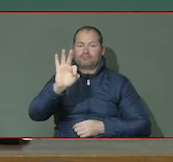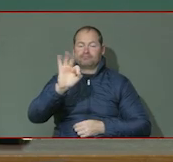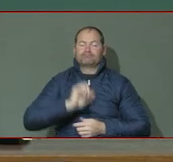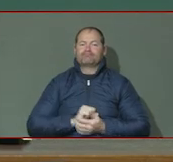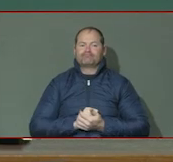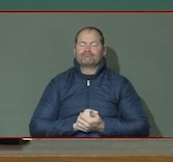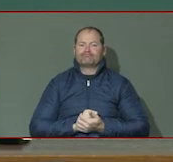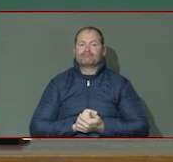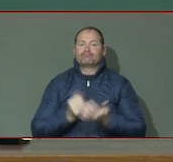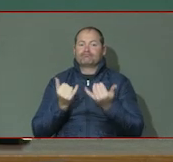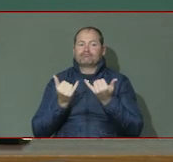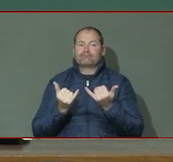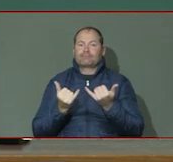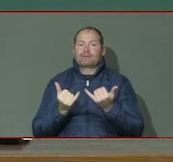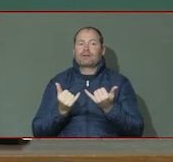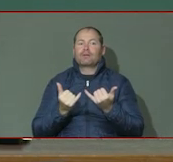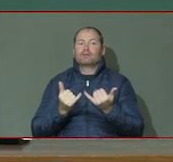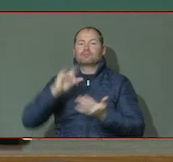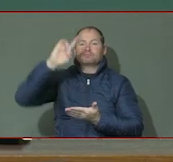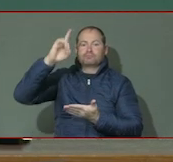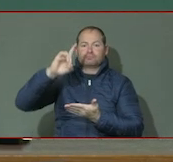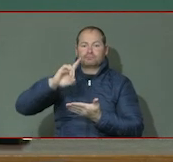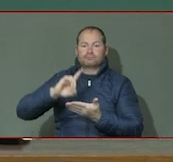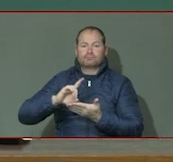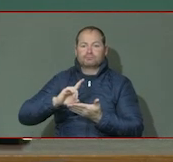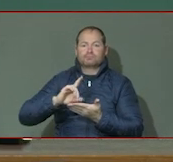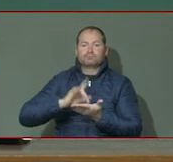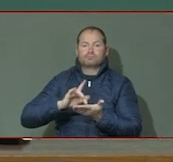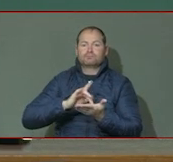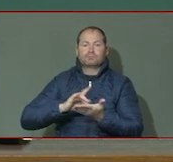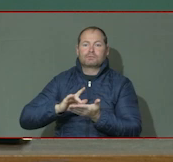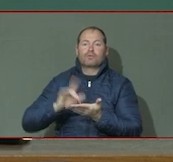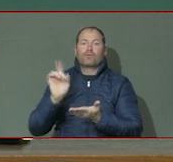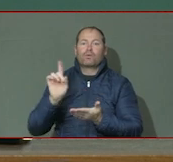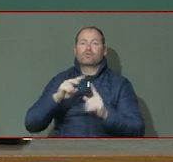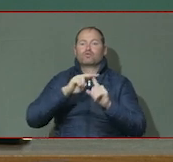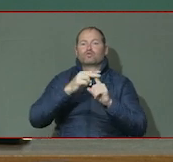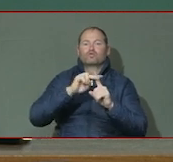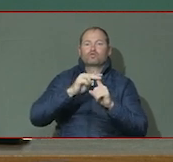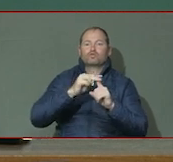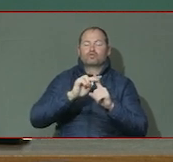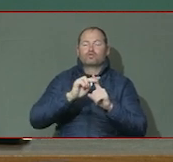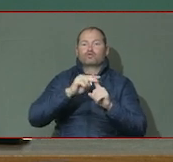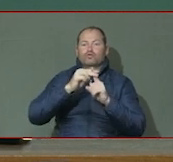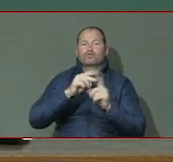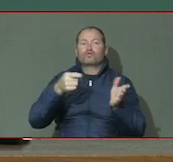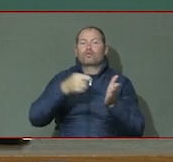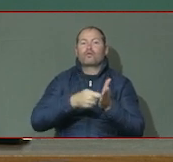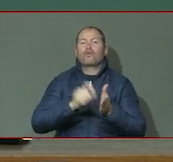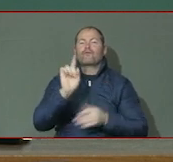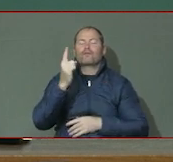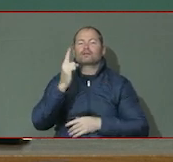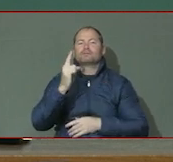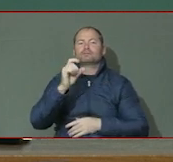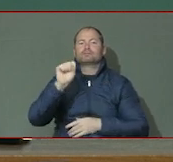they want us to calculate the depreciation of equipment. And they say the additional equipment was purchased on the 1st of September